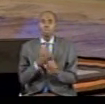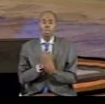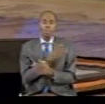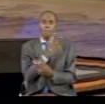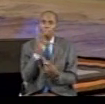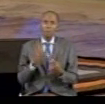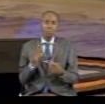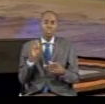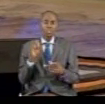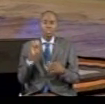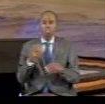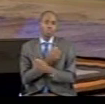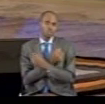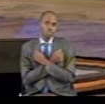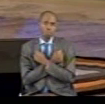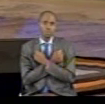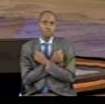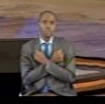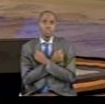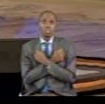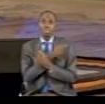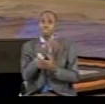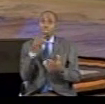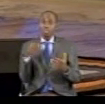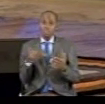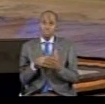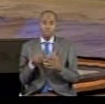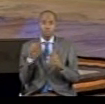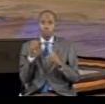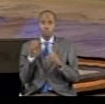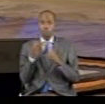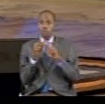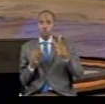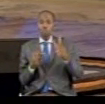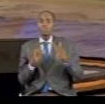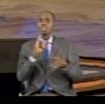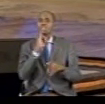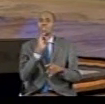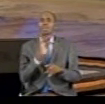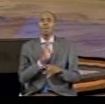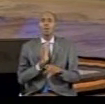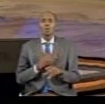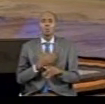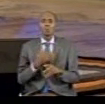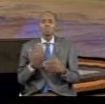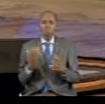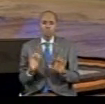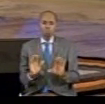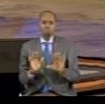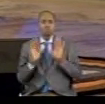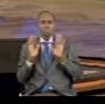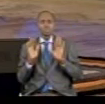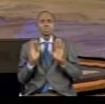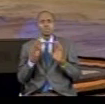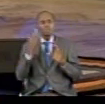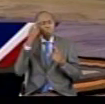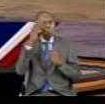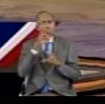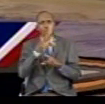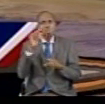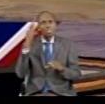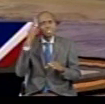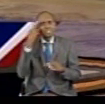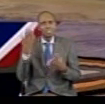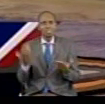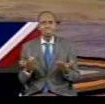this point is our causeless panic, the panic that ought not to be,